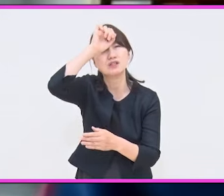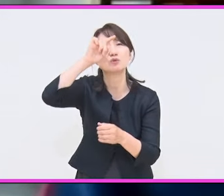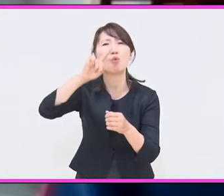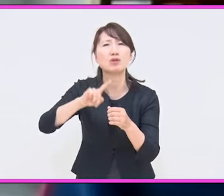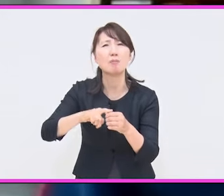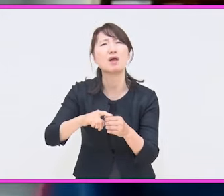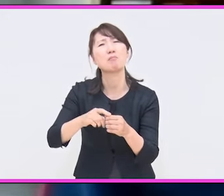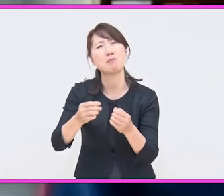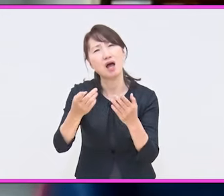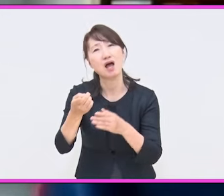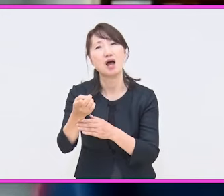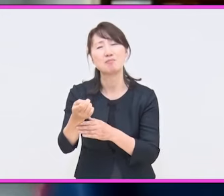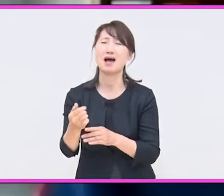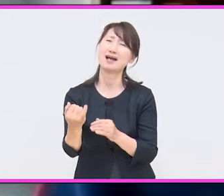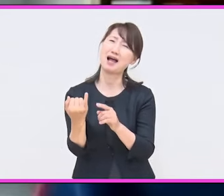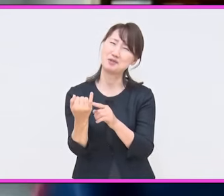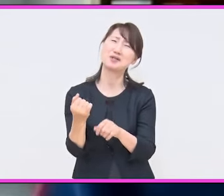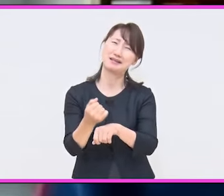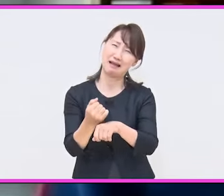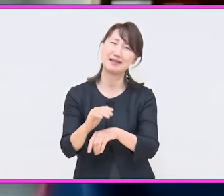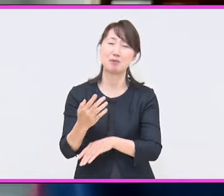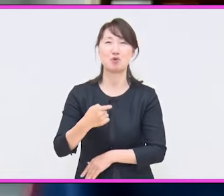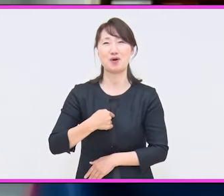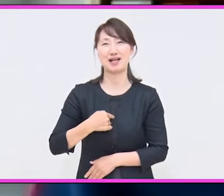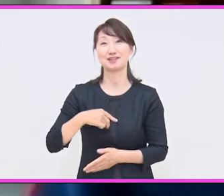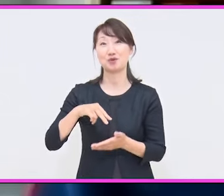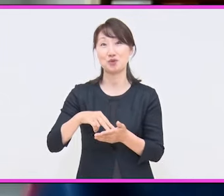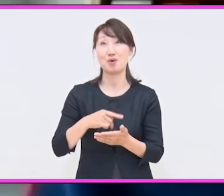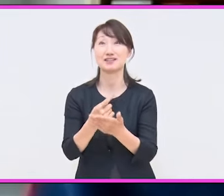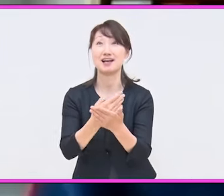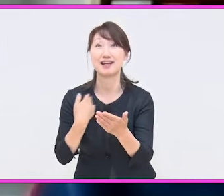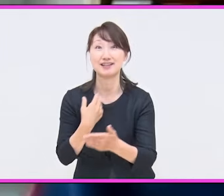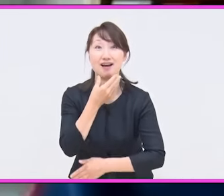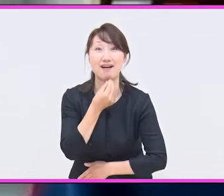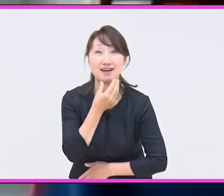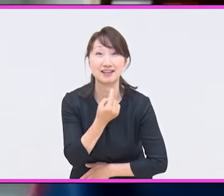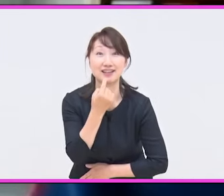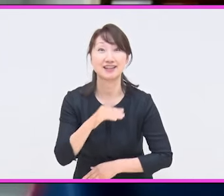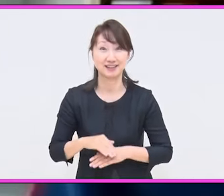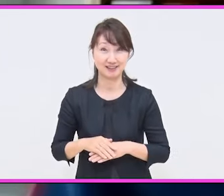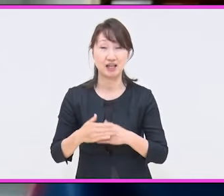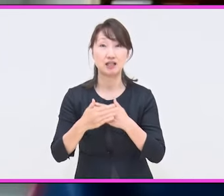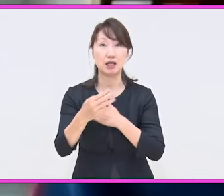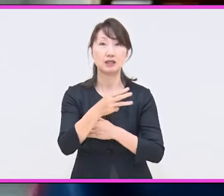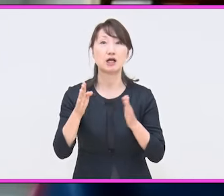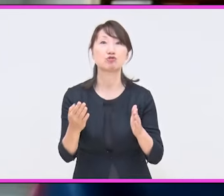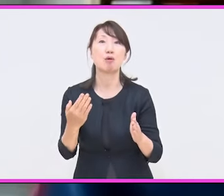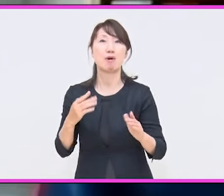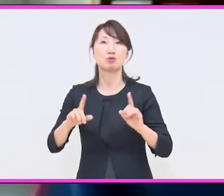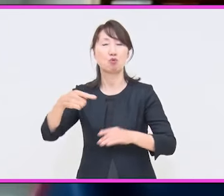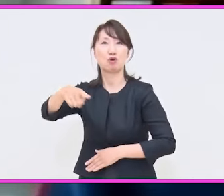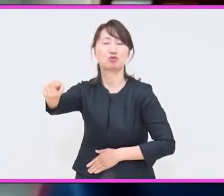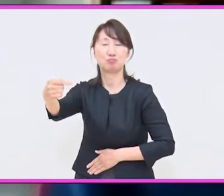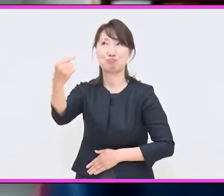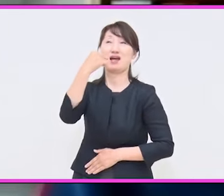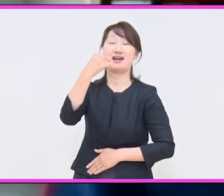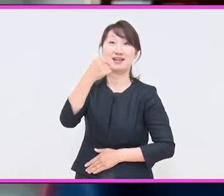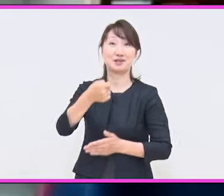her, but very luckily for me, and I found with only 3 weeks before the games